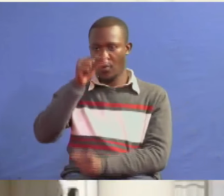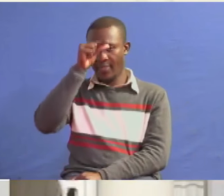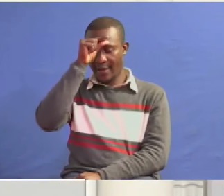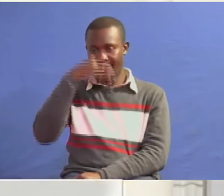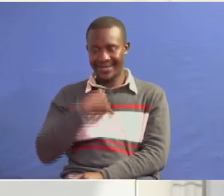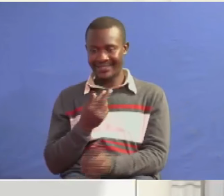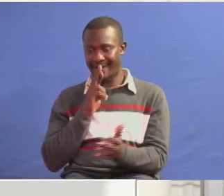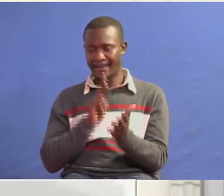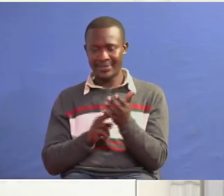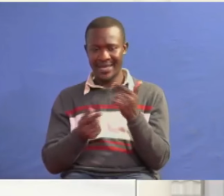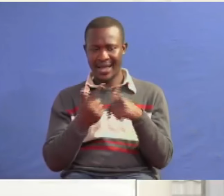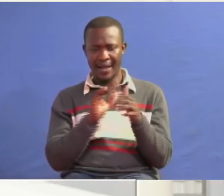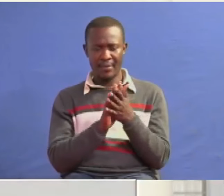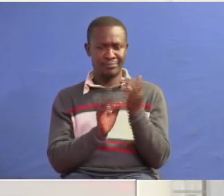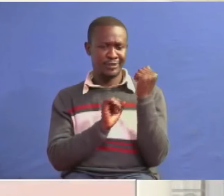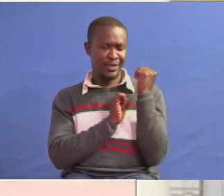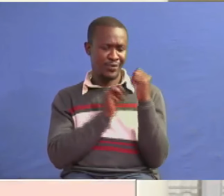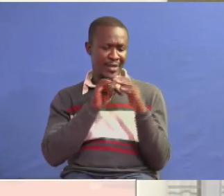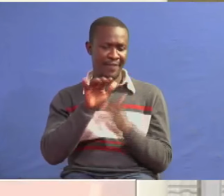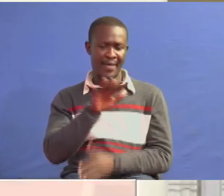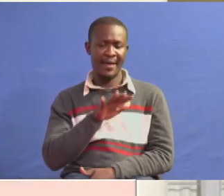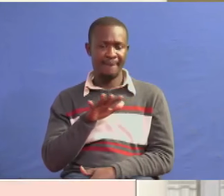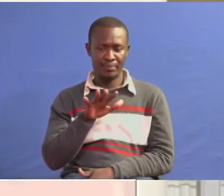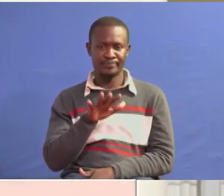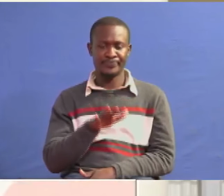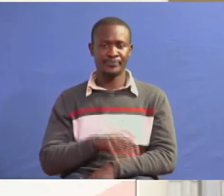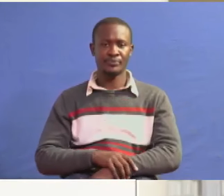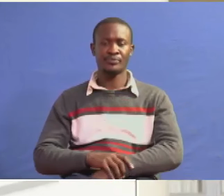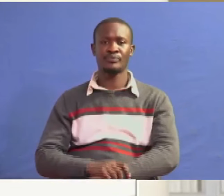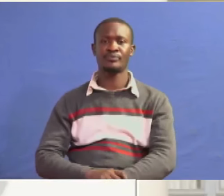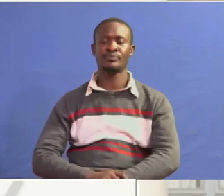any emerging cases of insecurity in the area. Akida Kasim, KUTV.